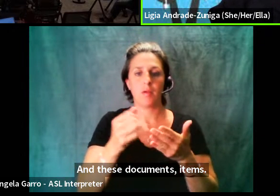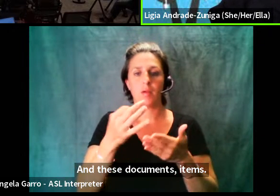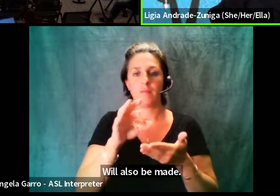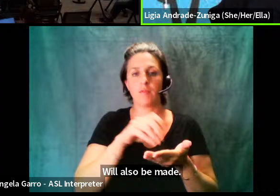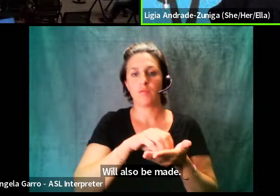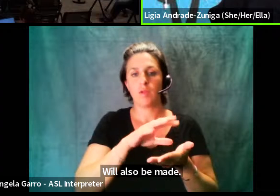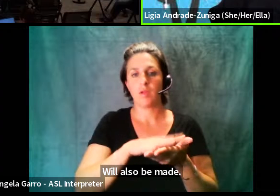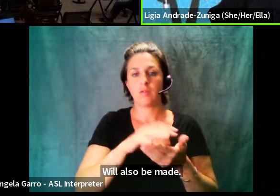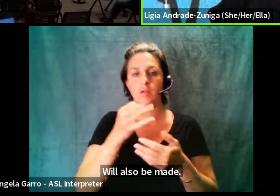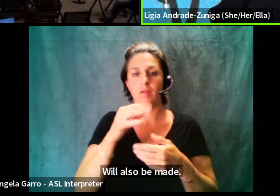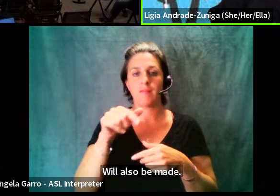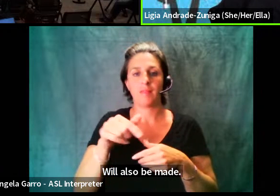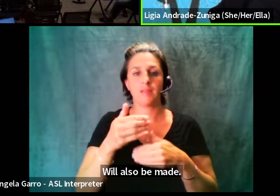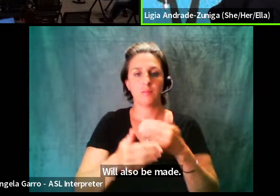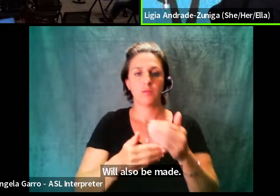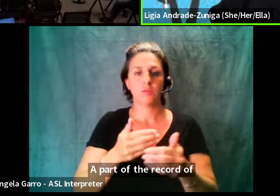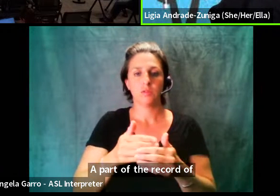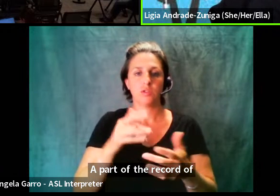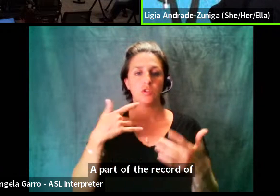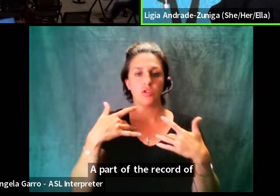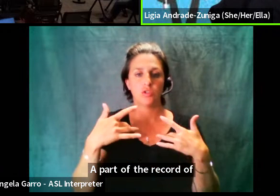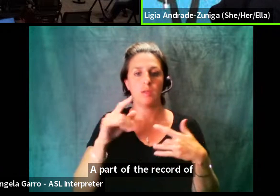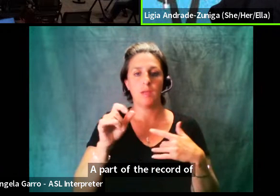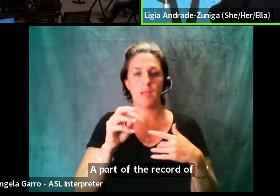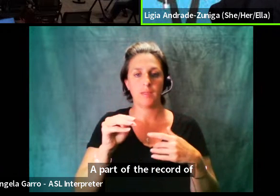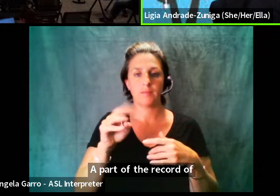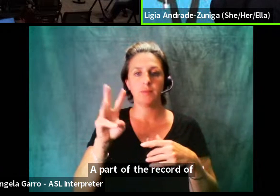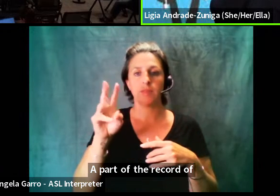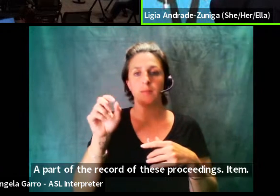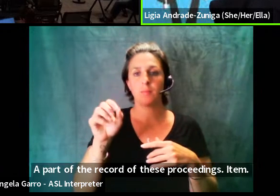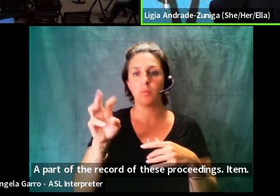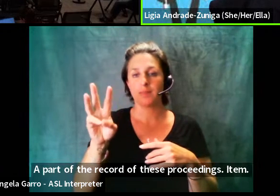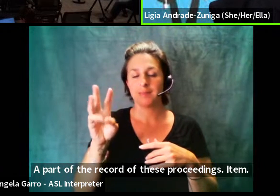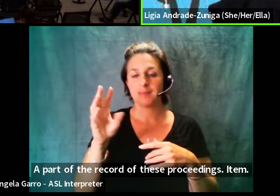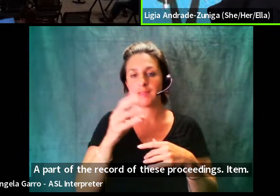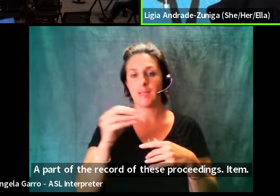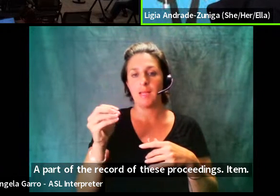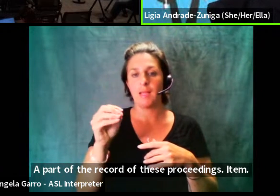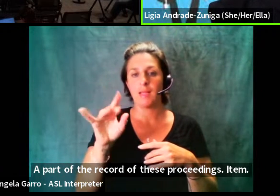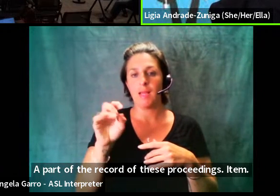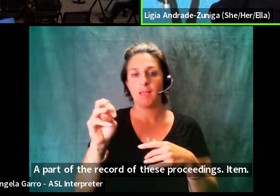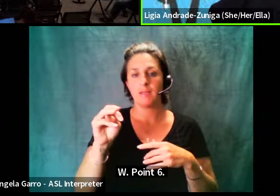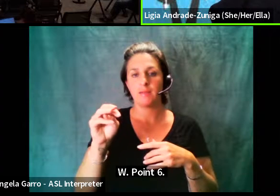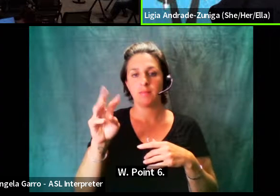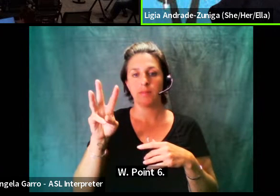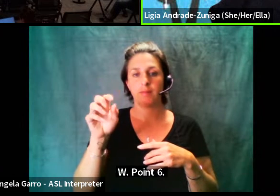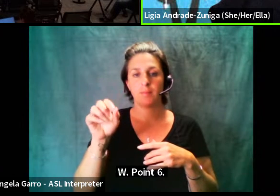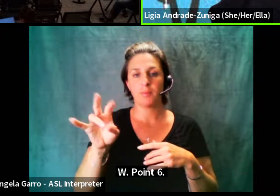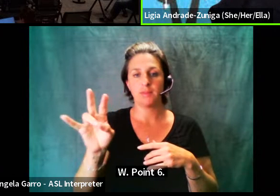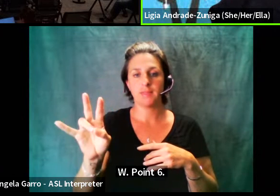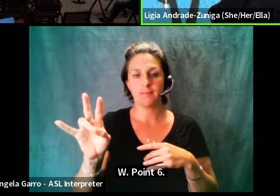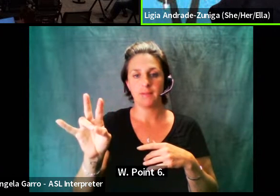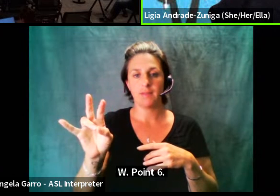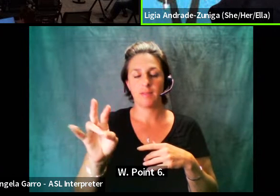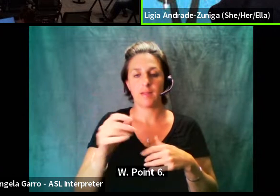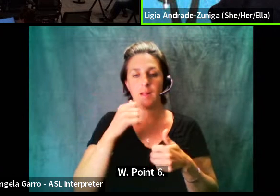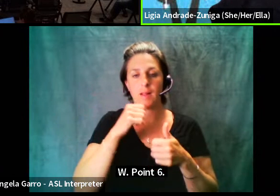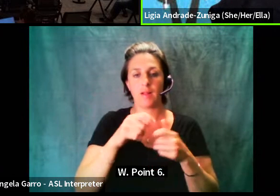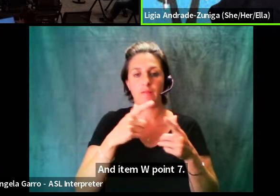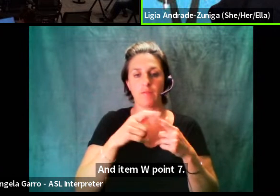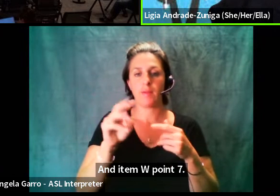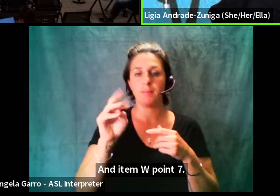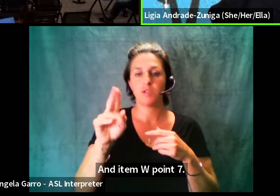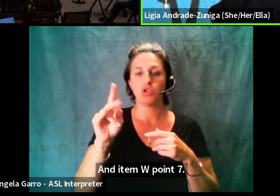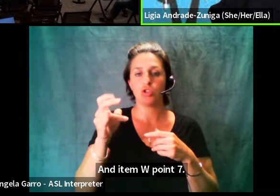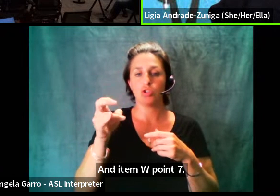of these proceedings concerning item W.6 and item W.7. Letter from Mr. Turner